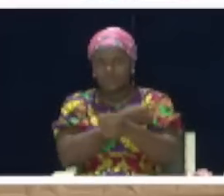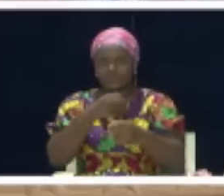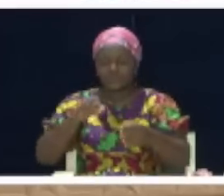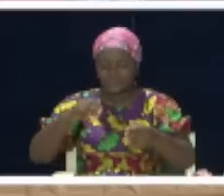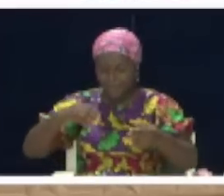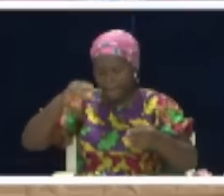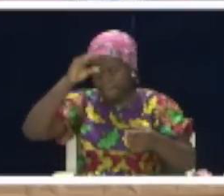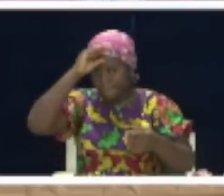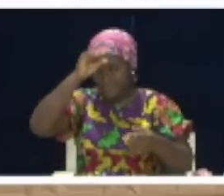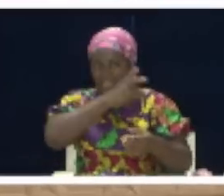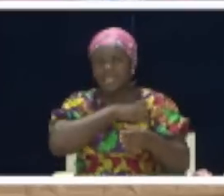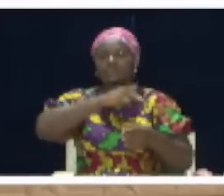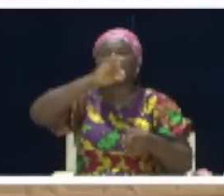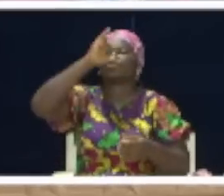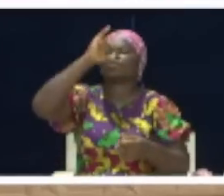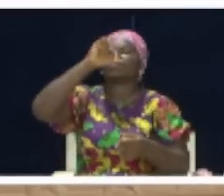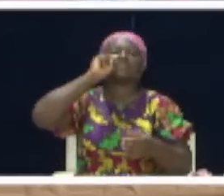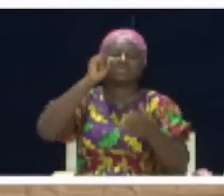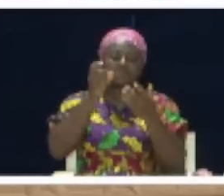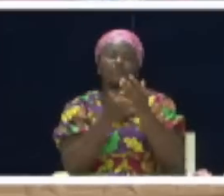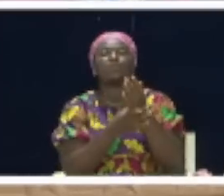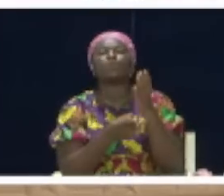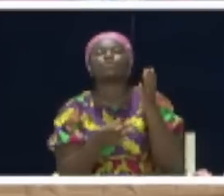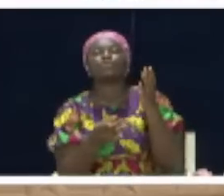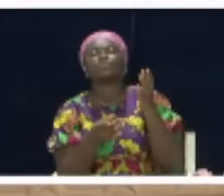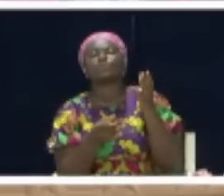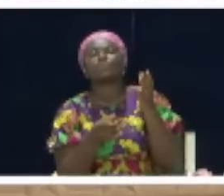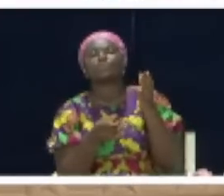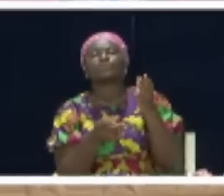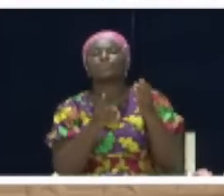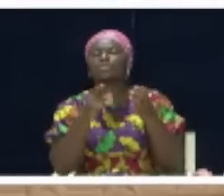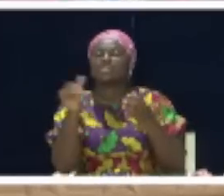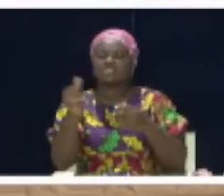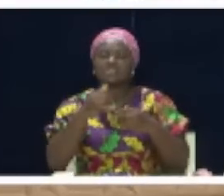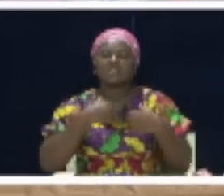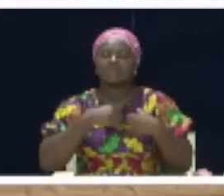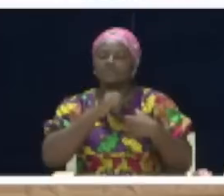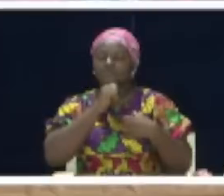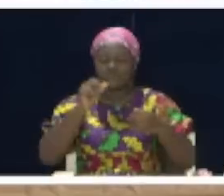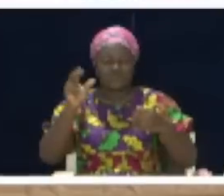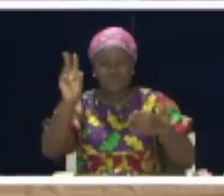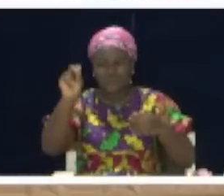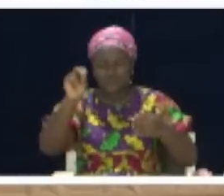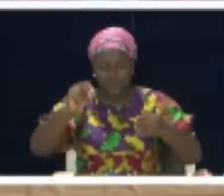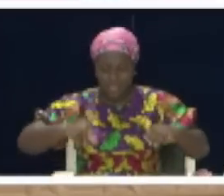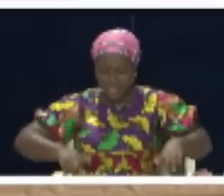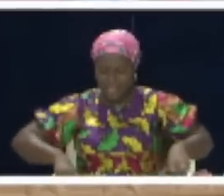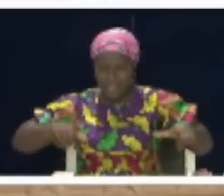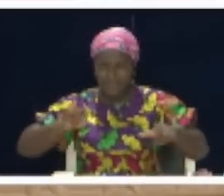and drink his blood, ye have no life in you.